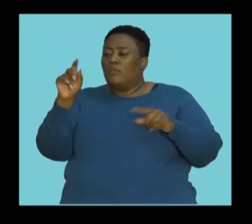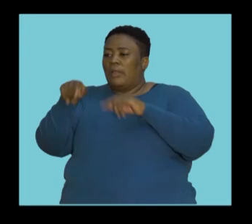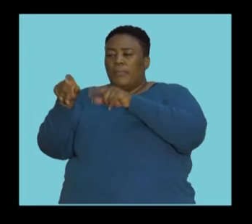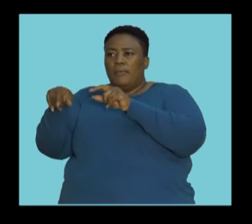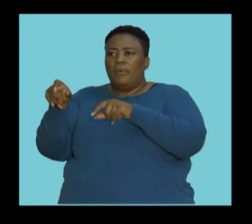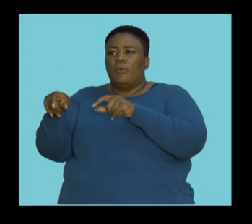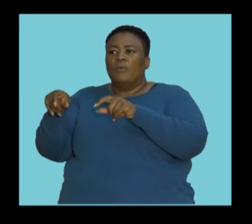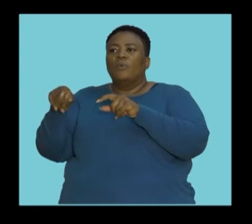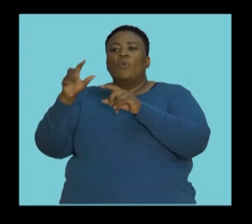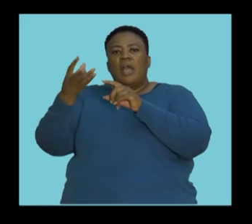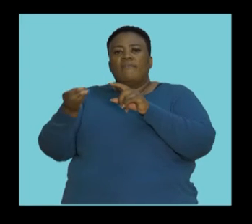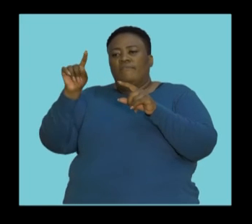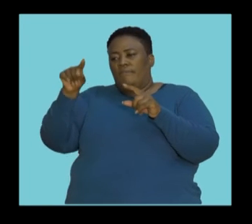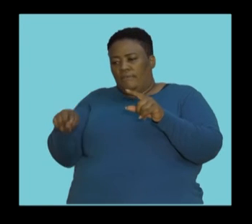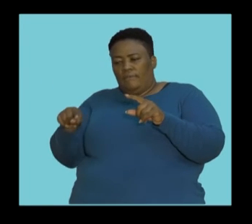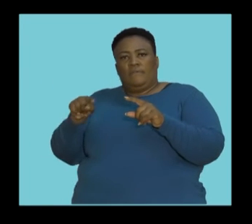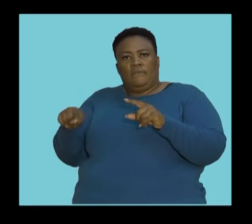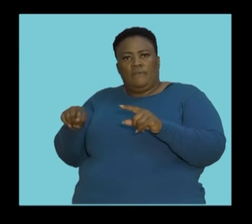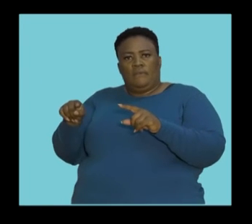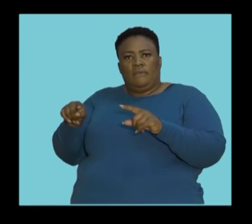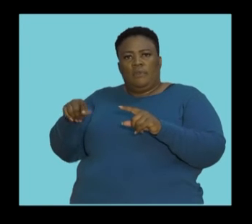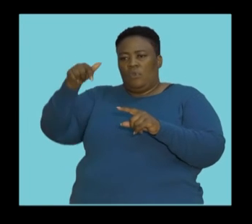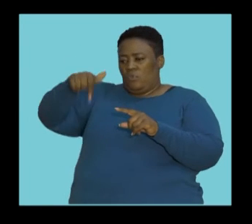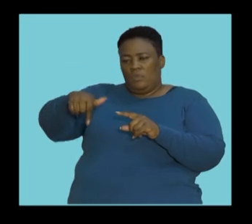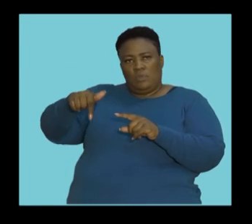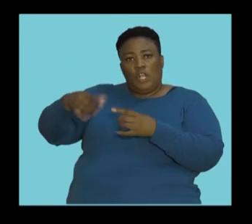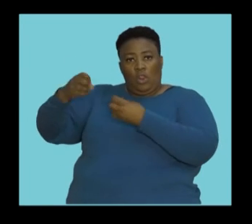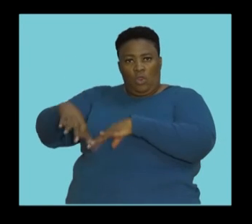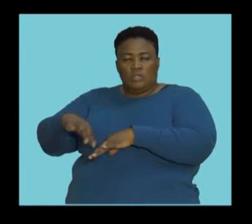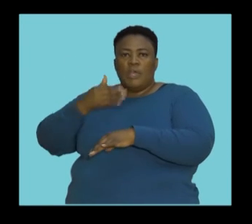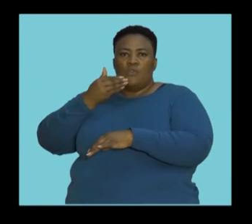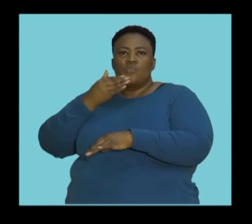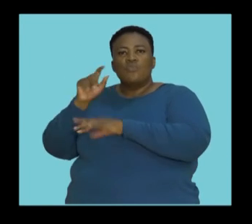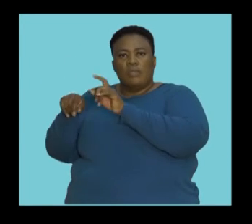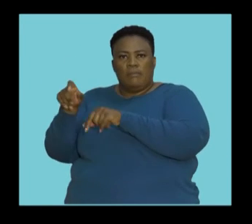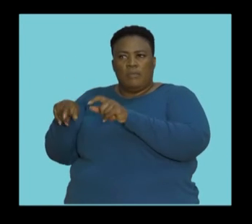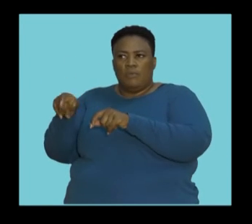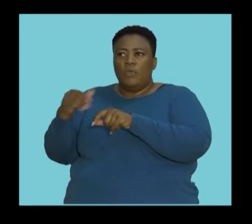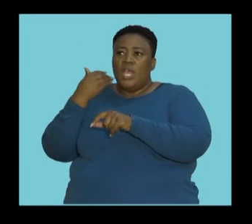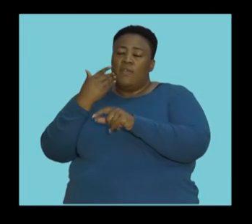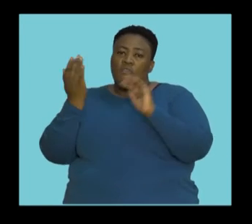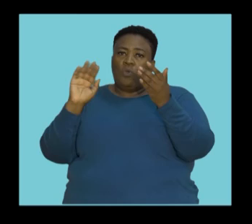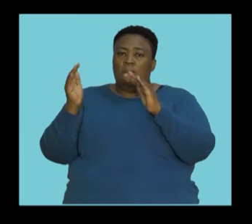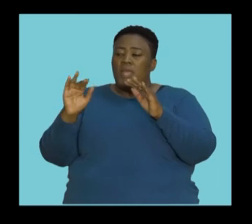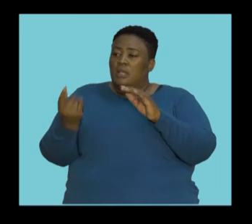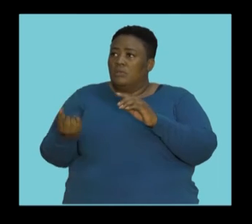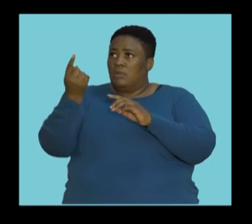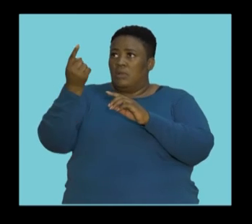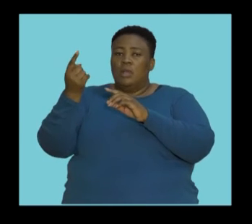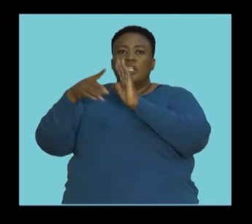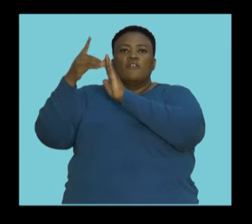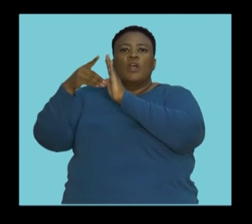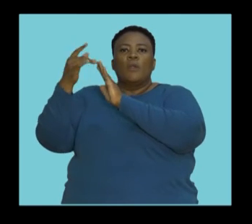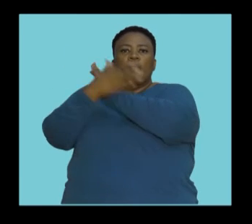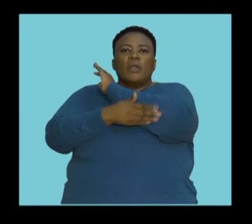consumer, a significantly reduced loss by the consumer. However, if we compare that to the